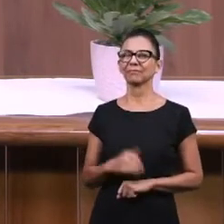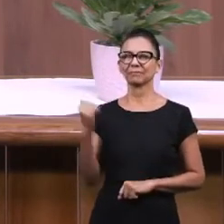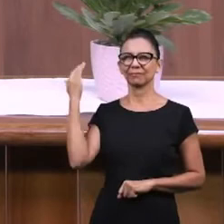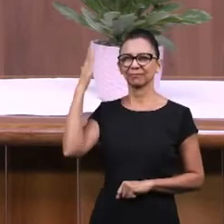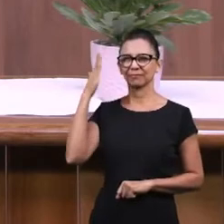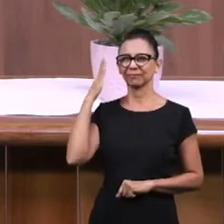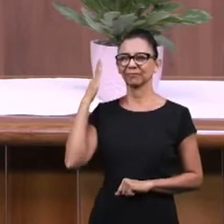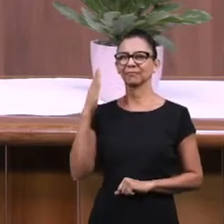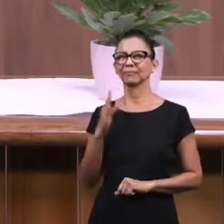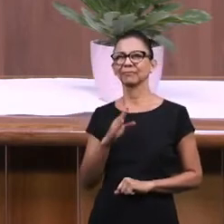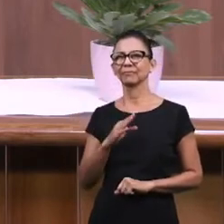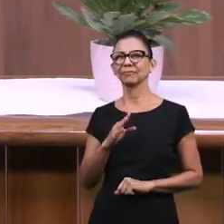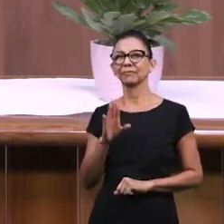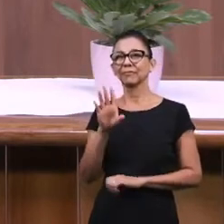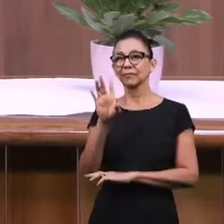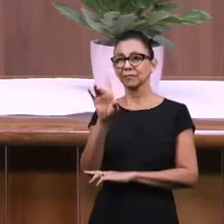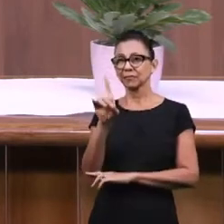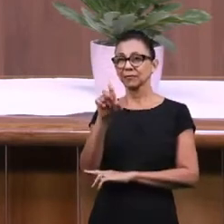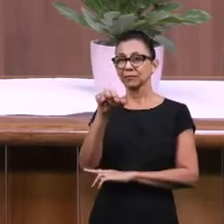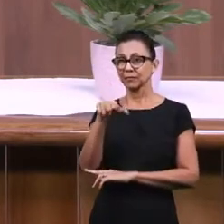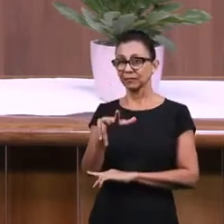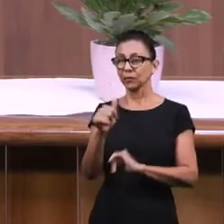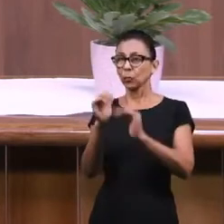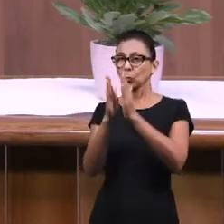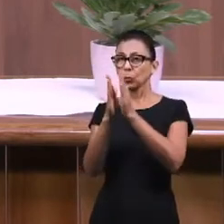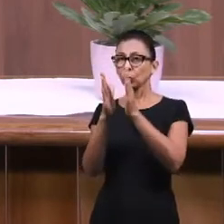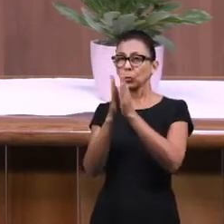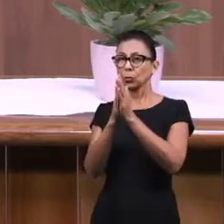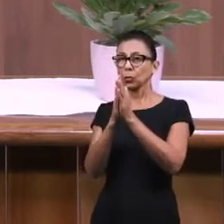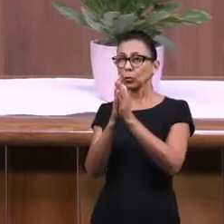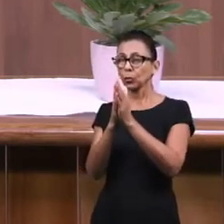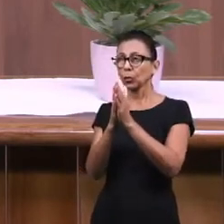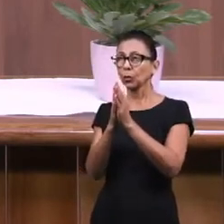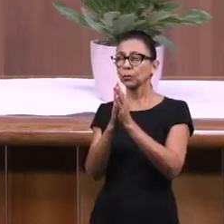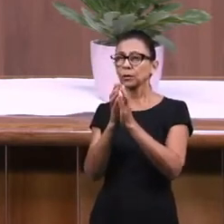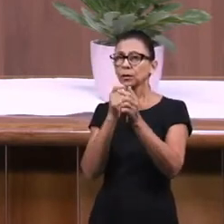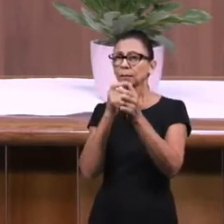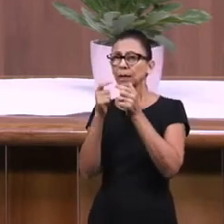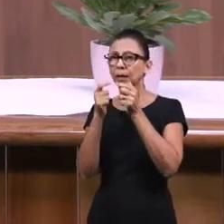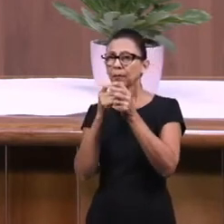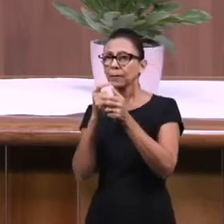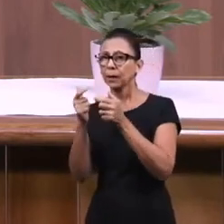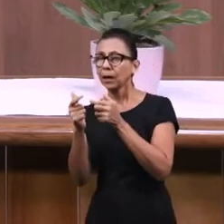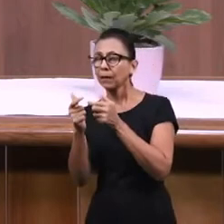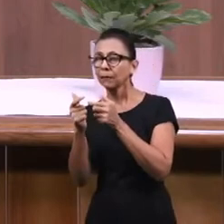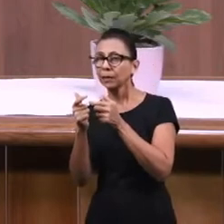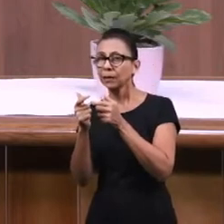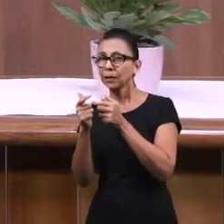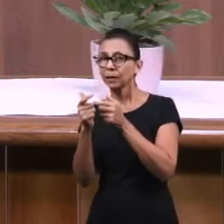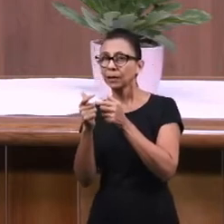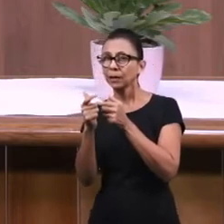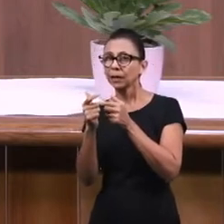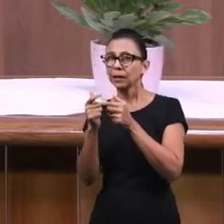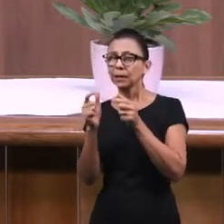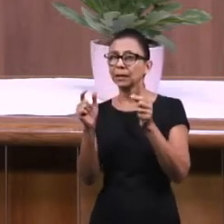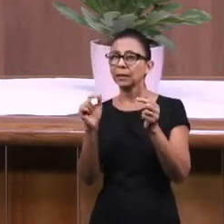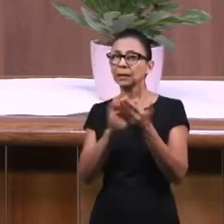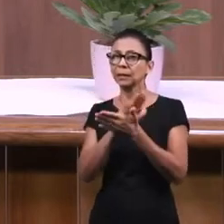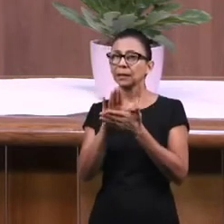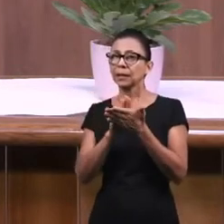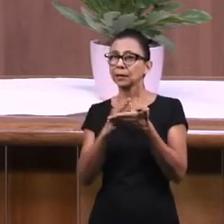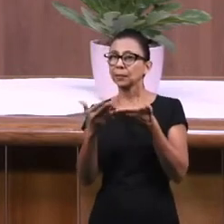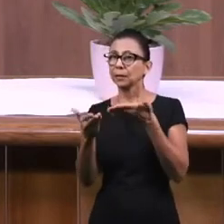As Daniel did and prayed, as we said that none of his words were lost from the